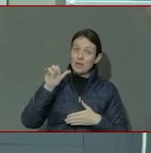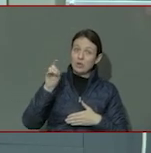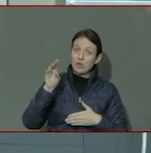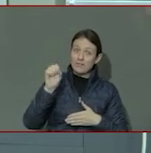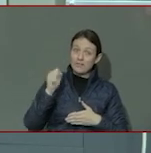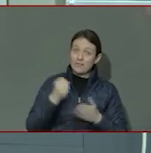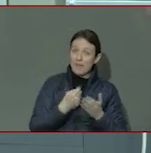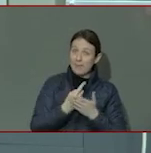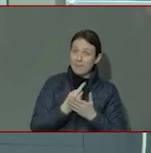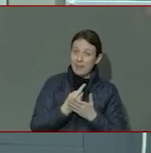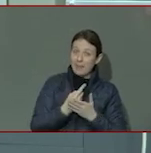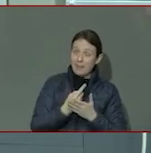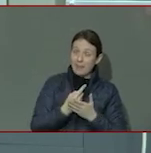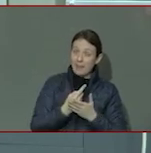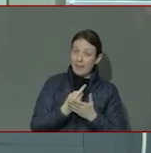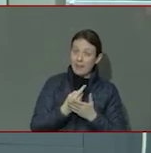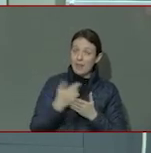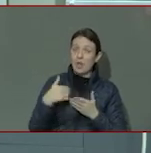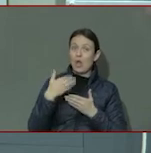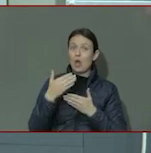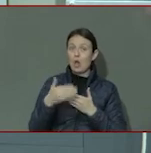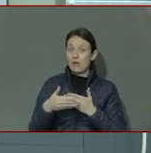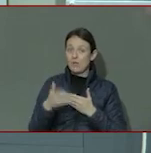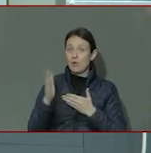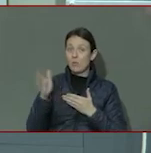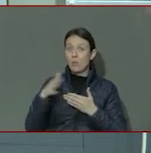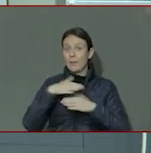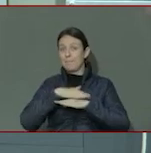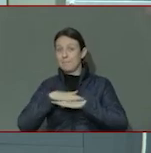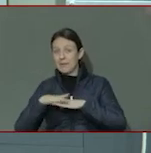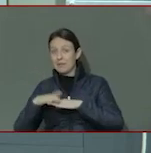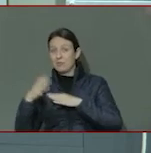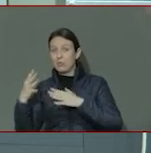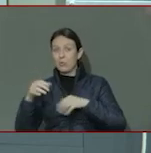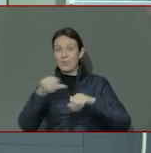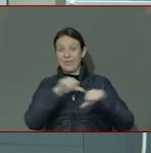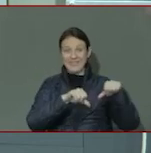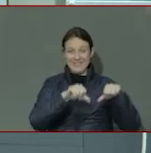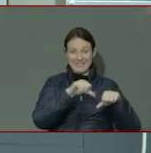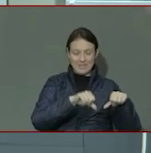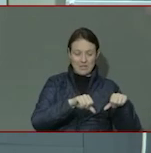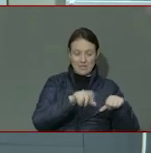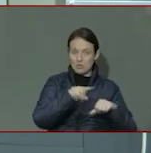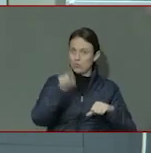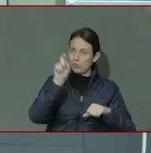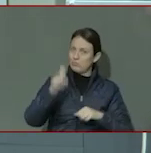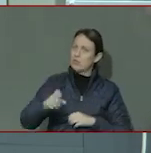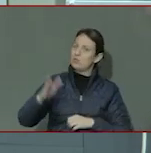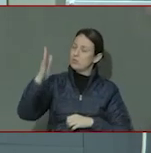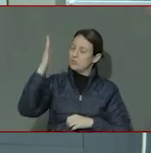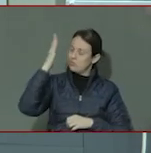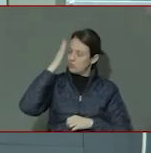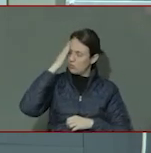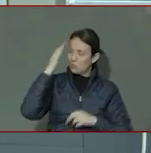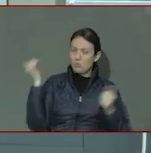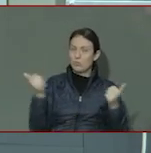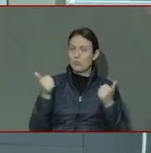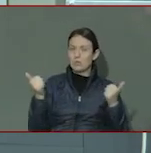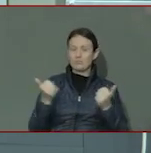you knowing whether it's going to be a basic or an acidic solution. Okay? And that you need to